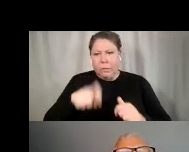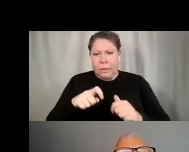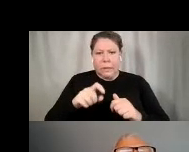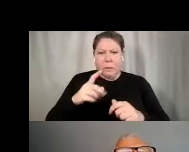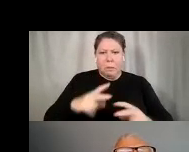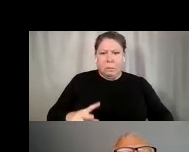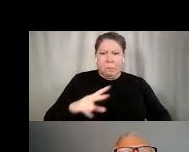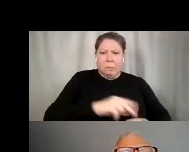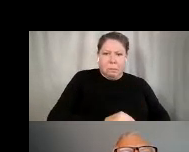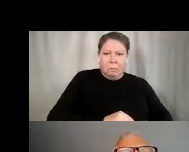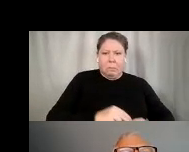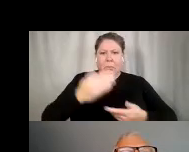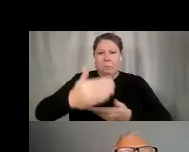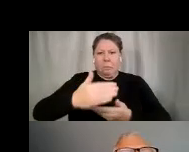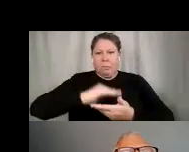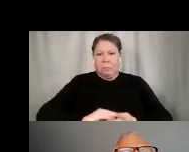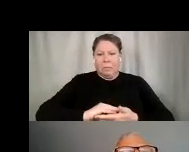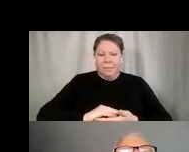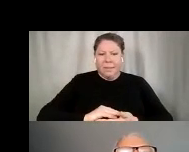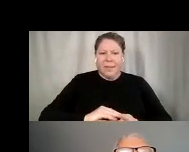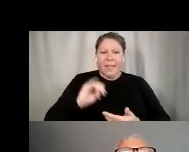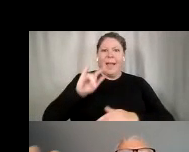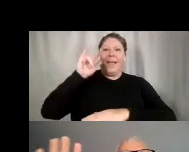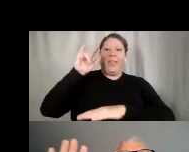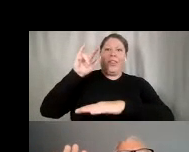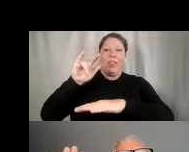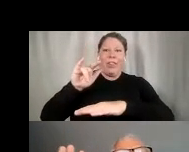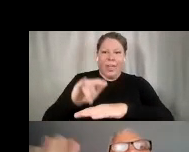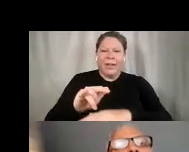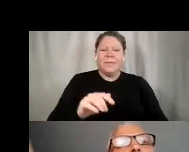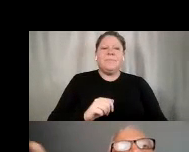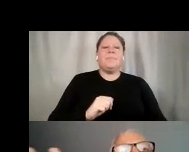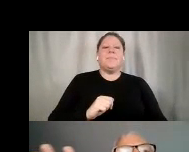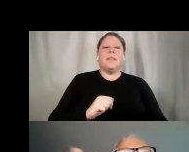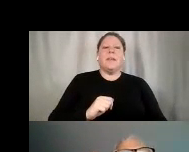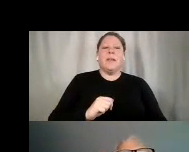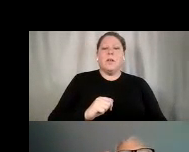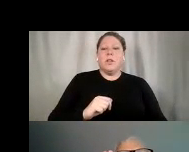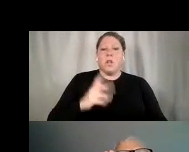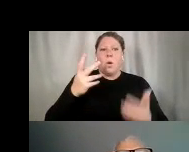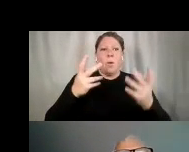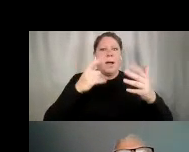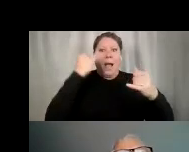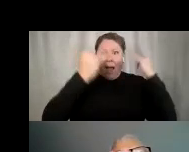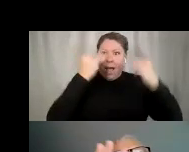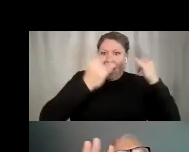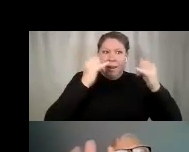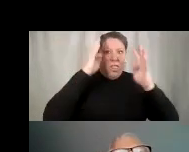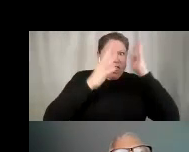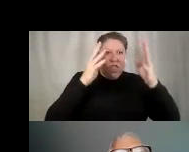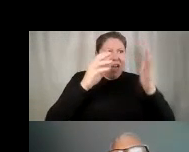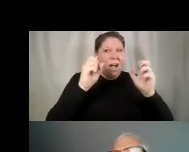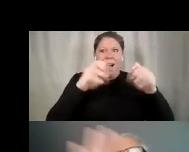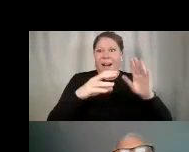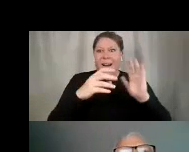So now we're going to figure out what is the idea we're going to do. One of the things that I tell